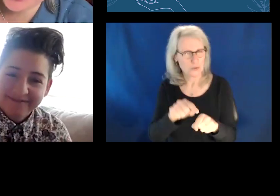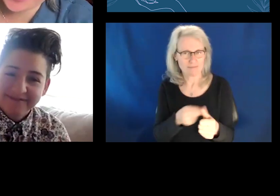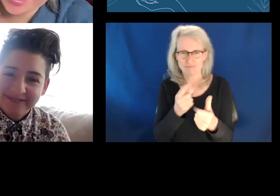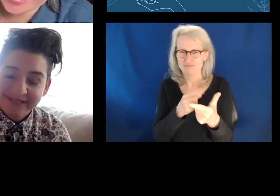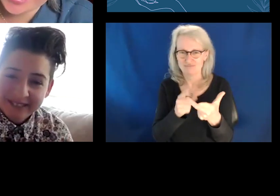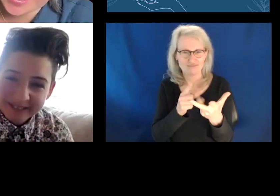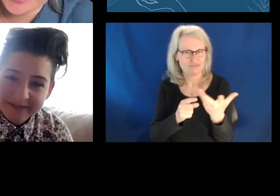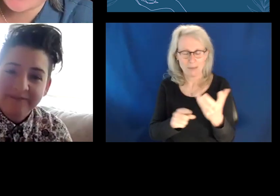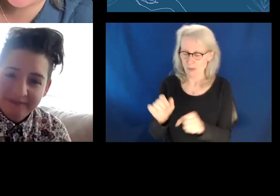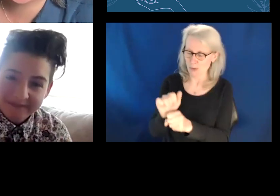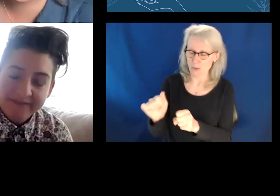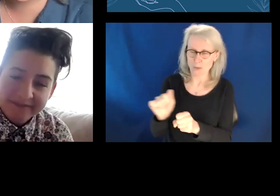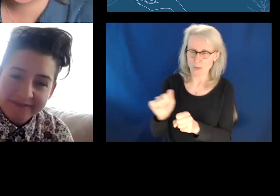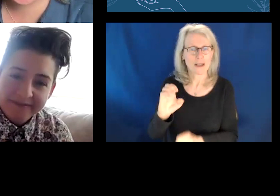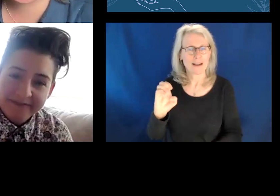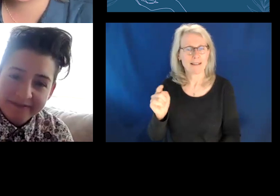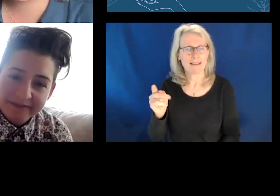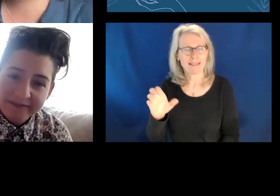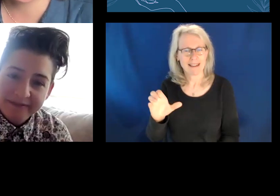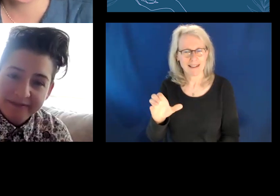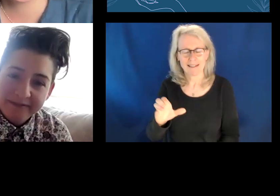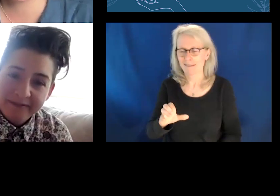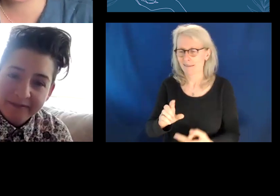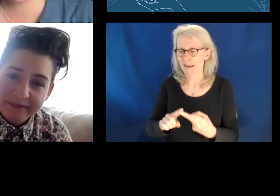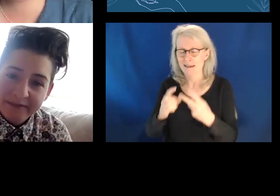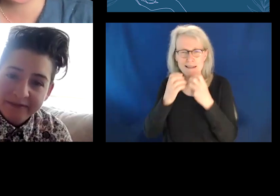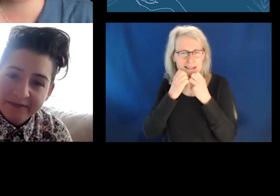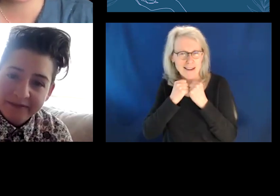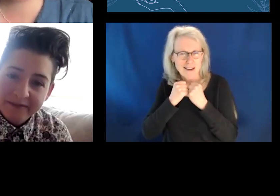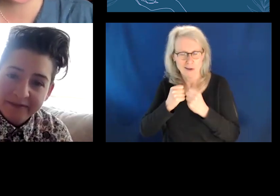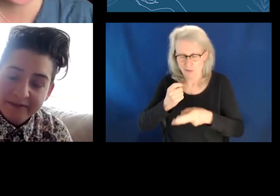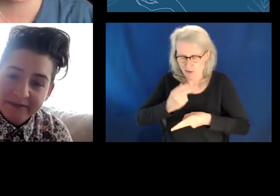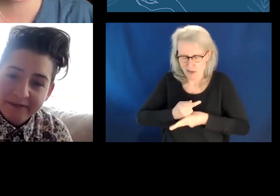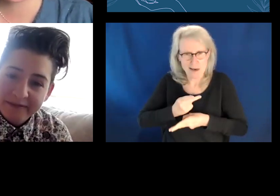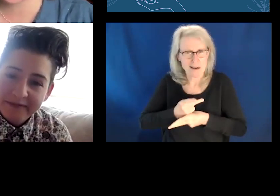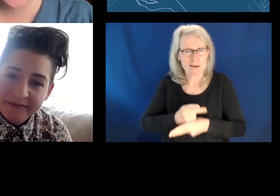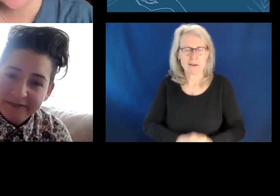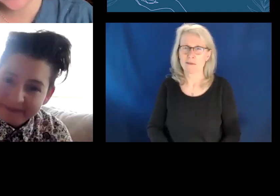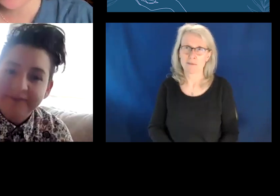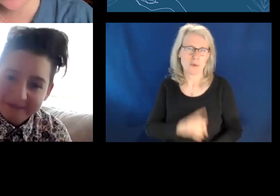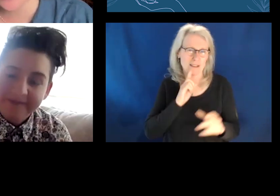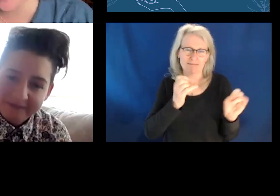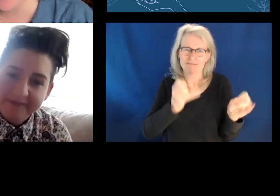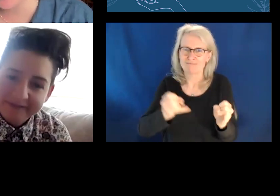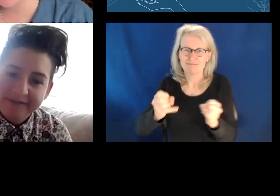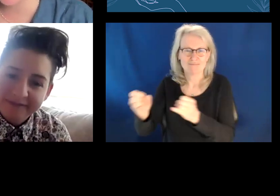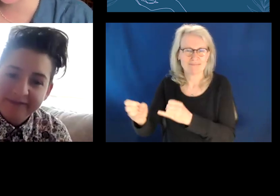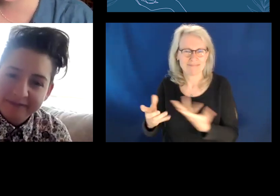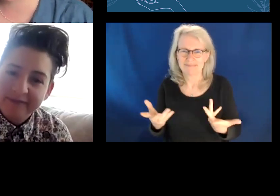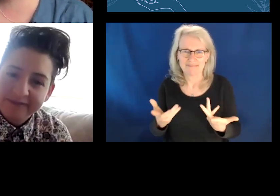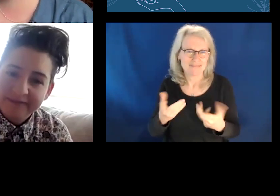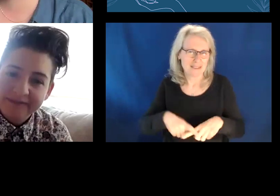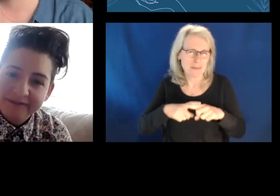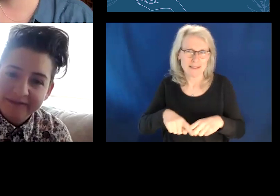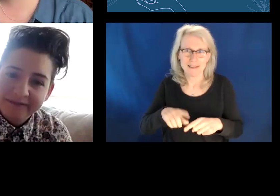the work ethic and care. It's hard because everyone's work ethics are different. Everything that they value and hold